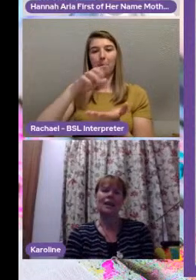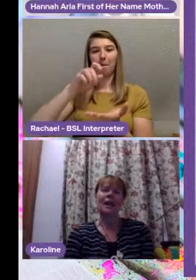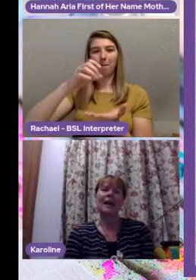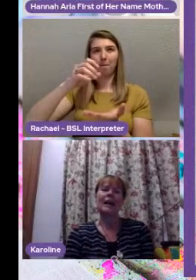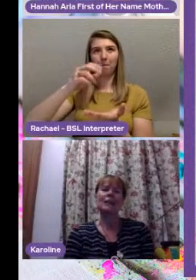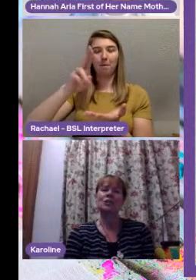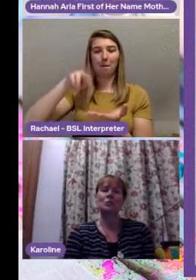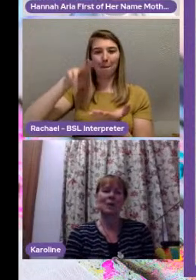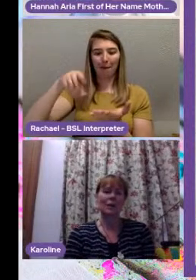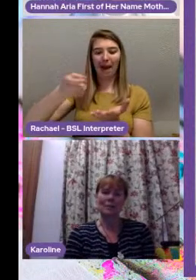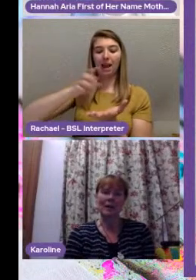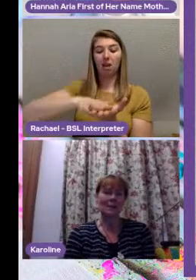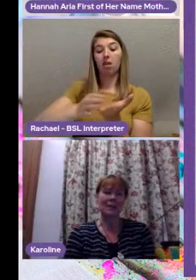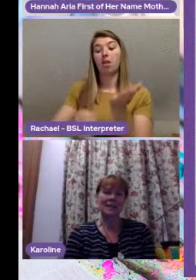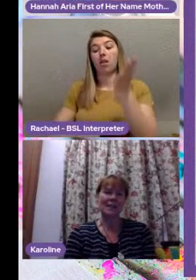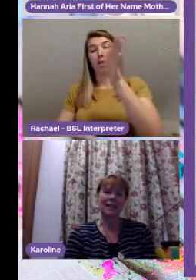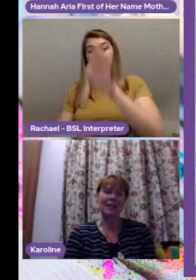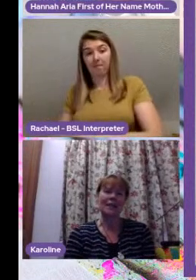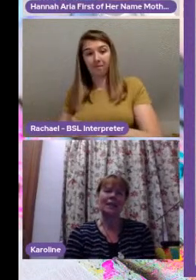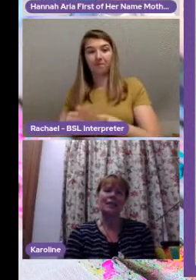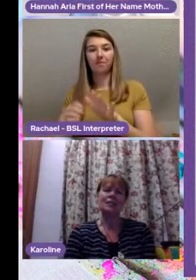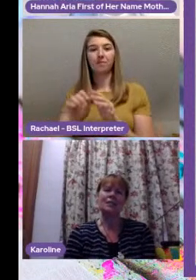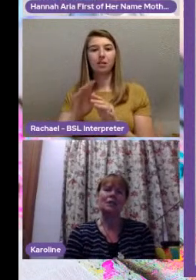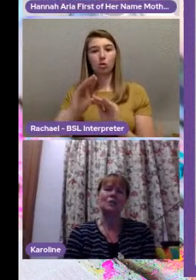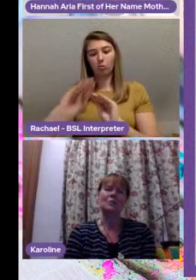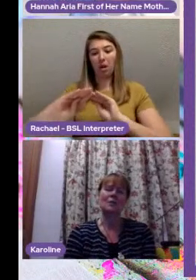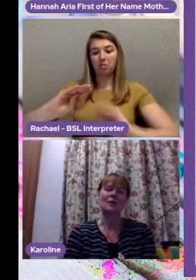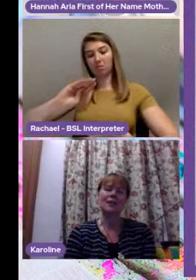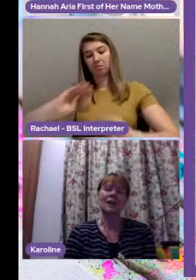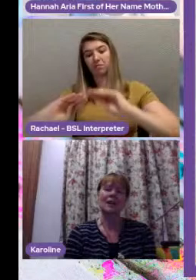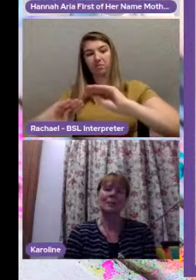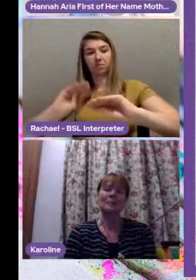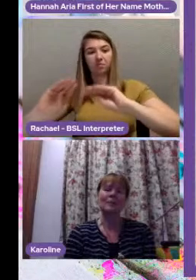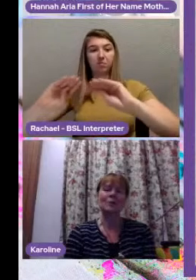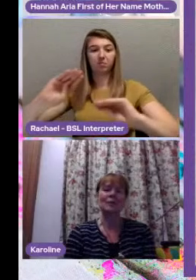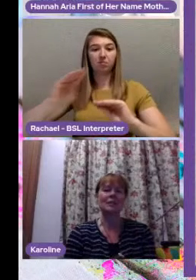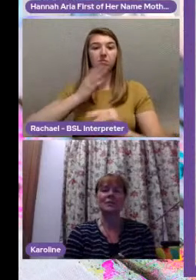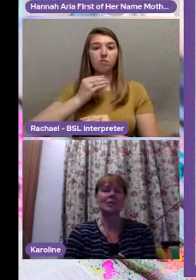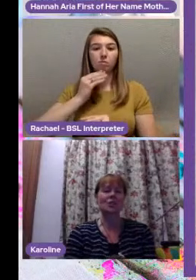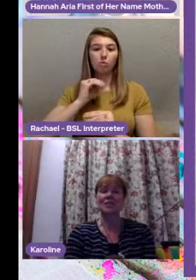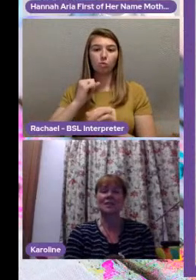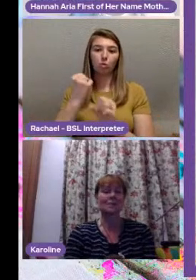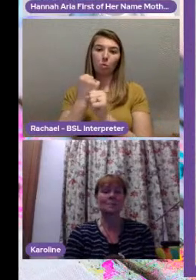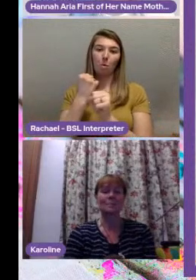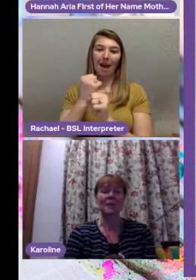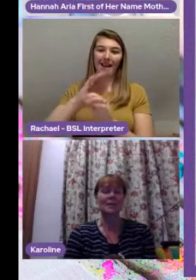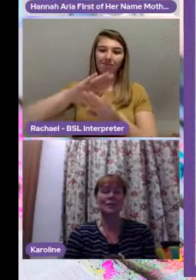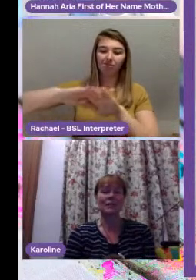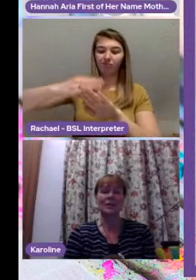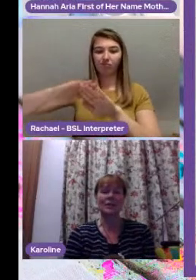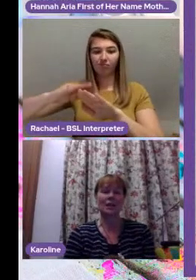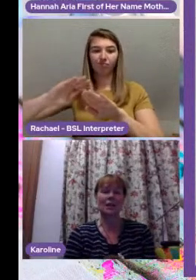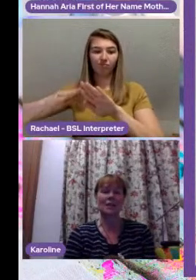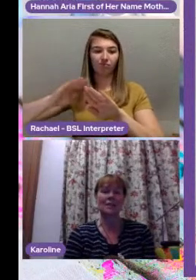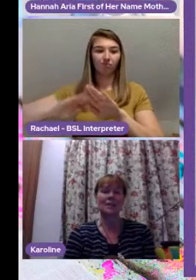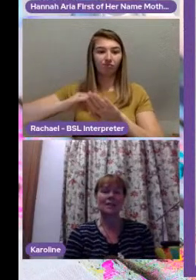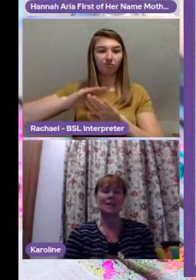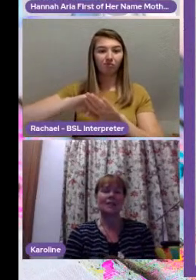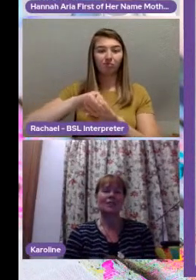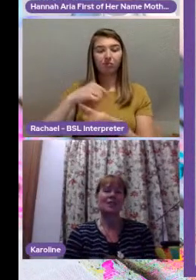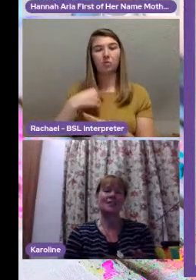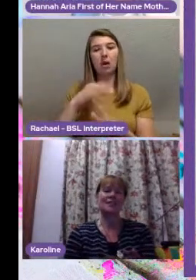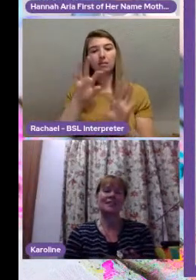paper and you mark make, basically. So what I did was I just picked various